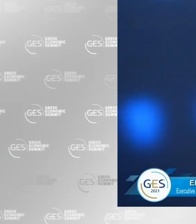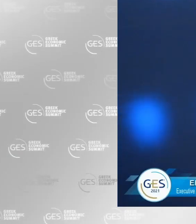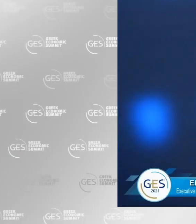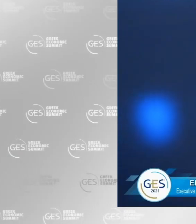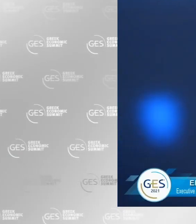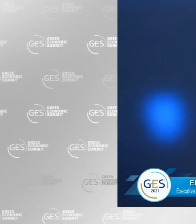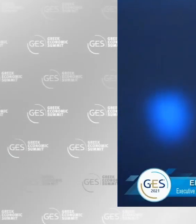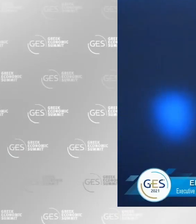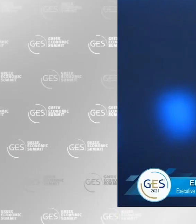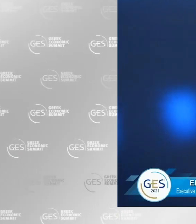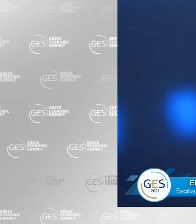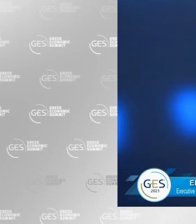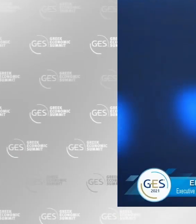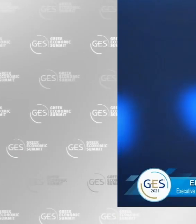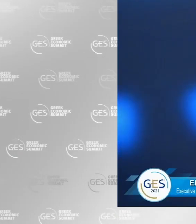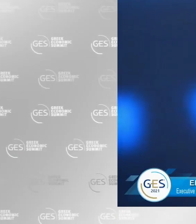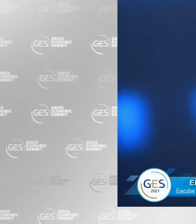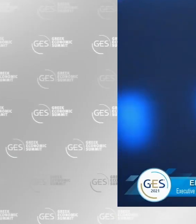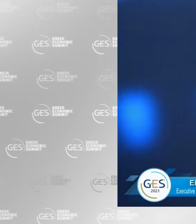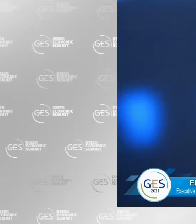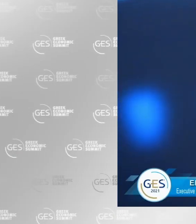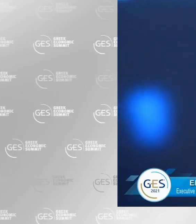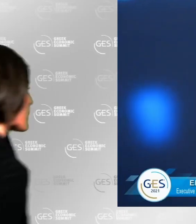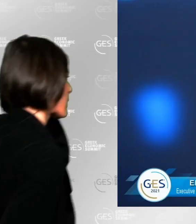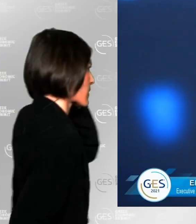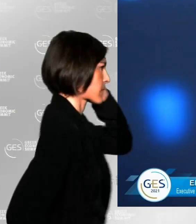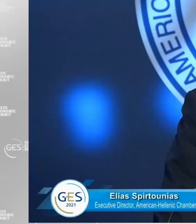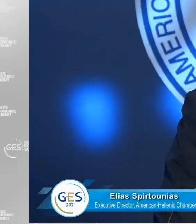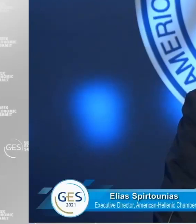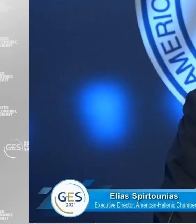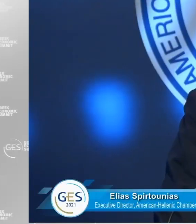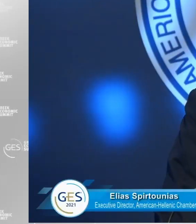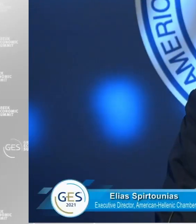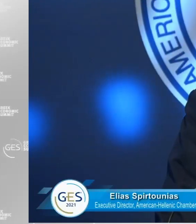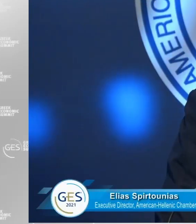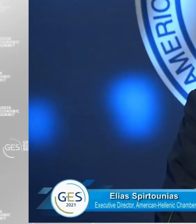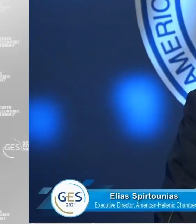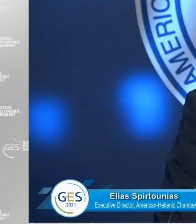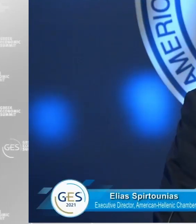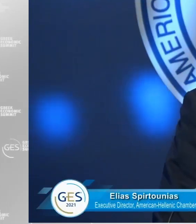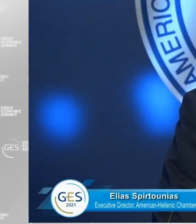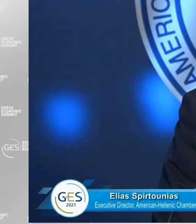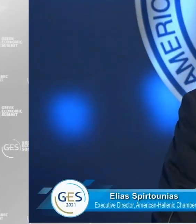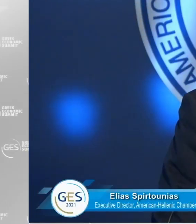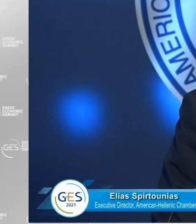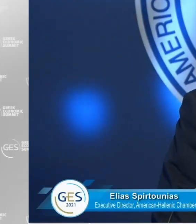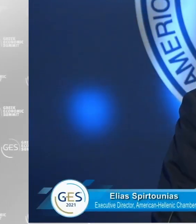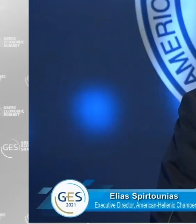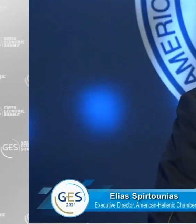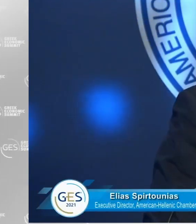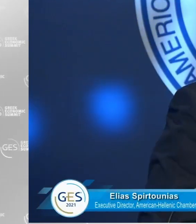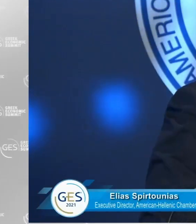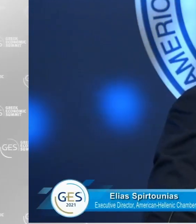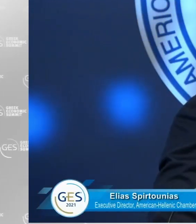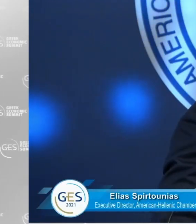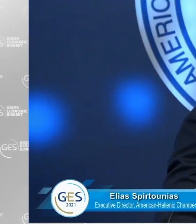With him, we have Mr. Panos Papazoglou, Managing Director of EY and member of the board of the American-Hellenic Chamber of